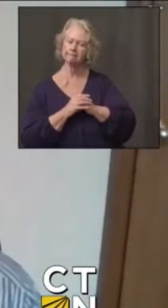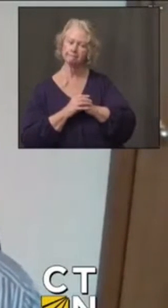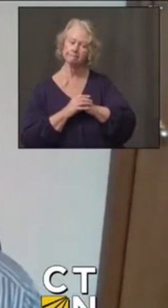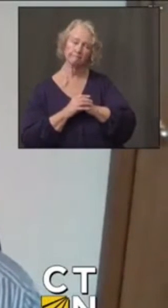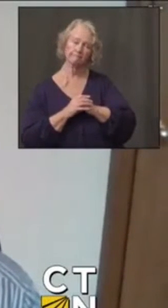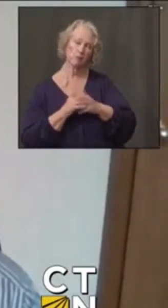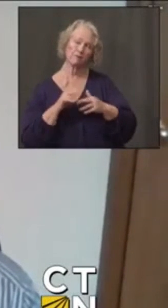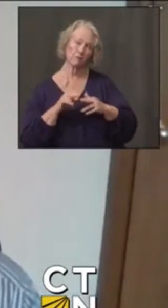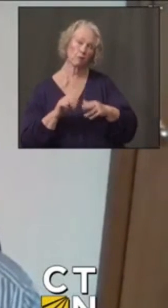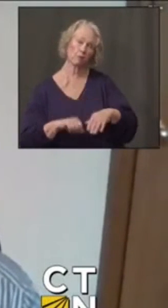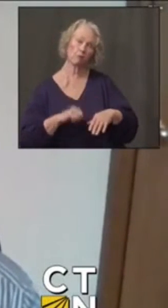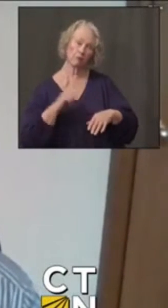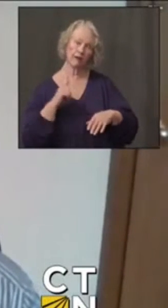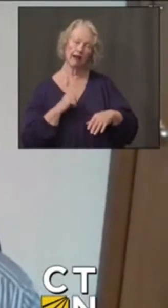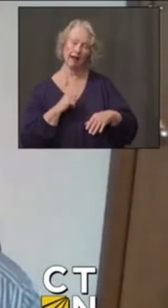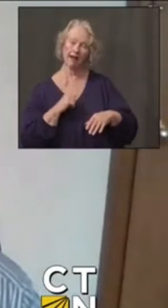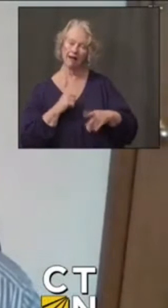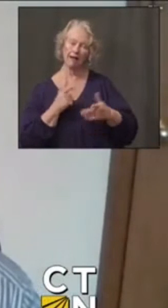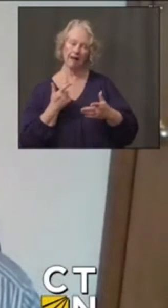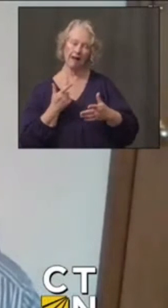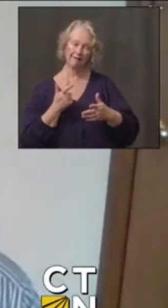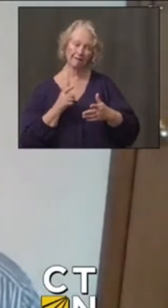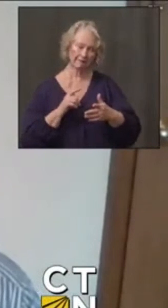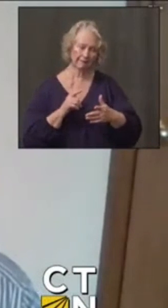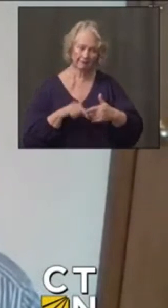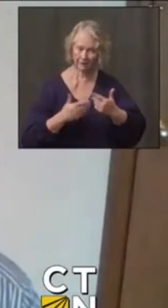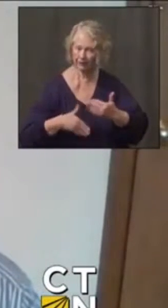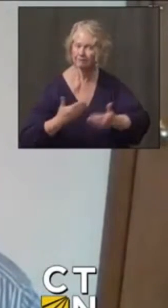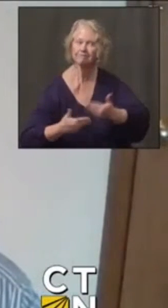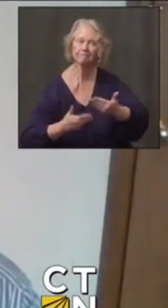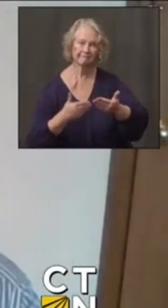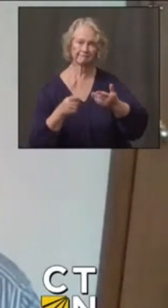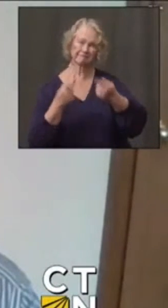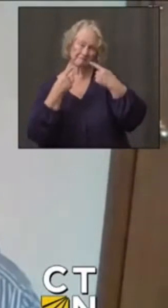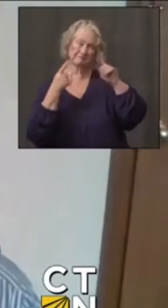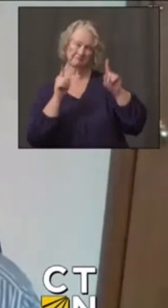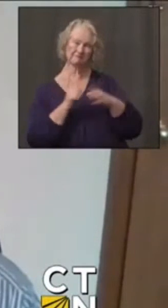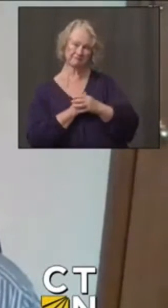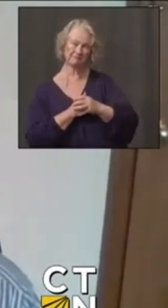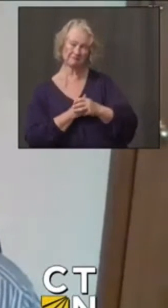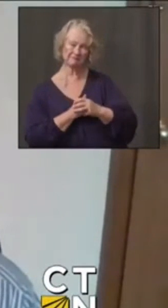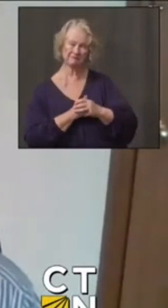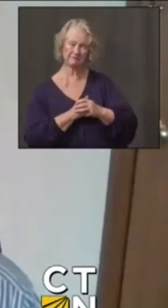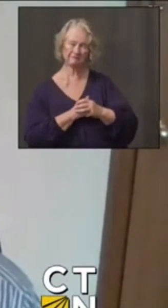of the role that Groton has played in this.